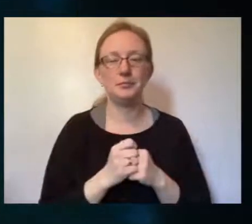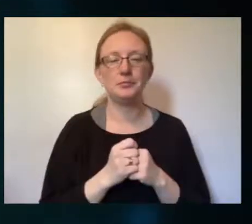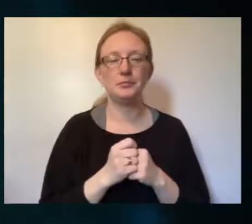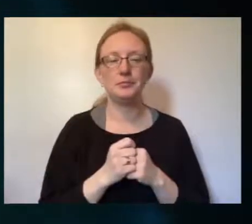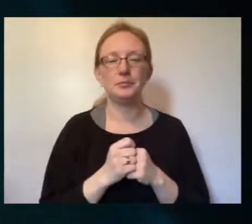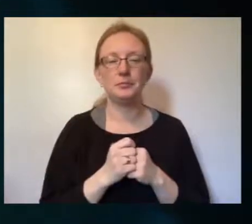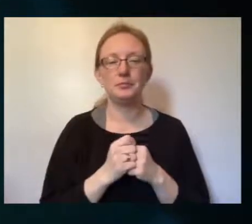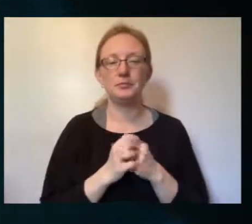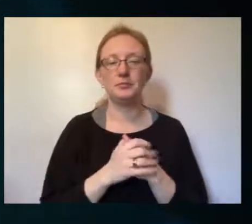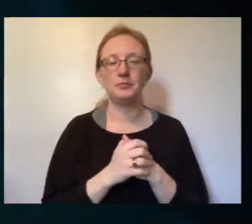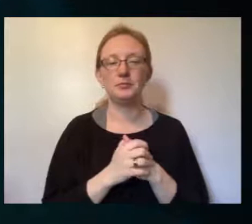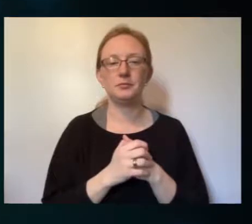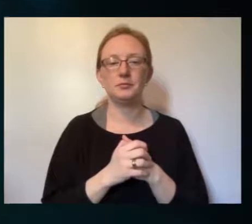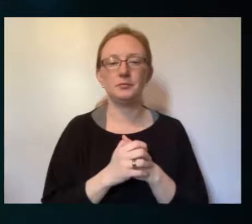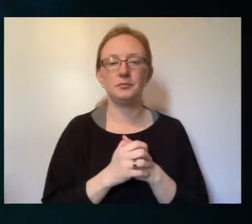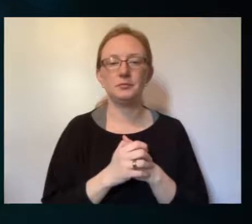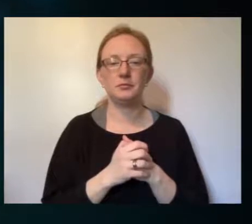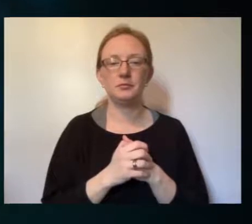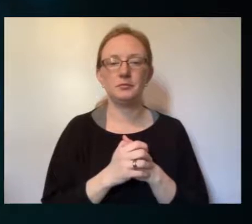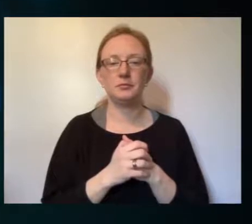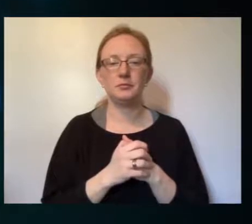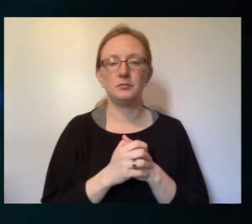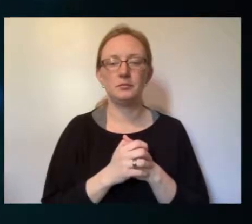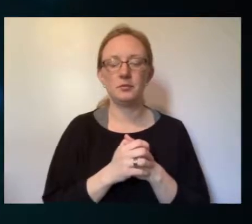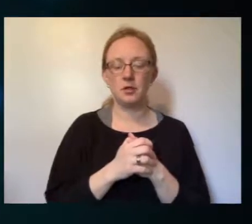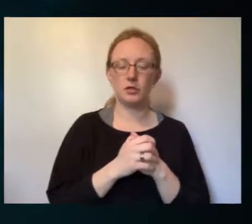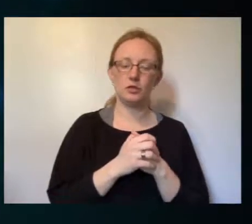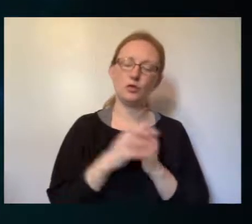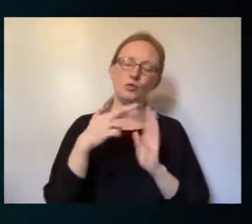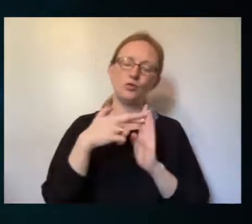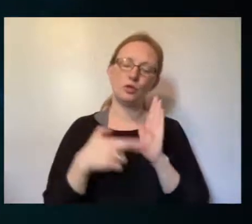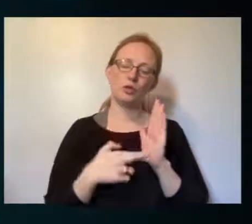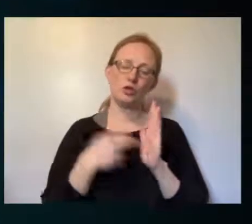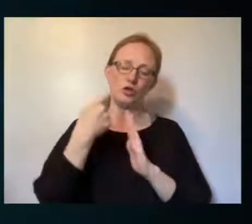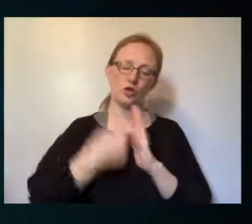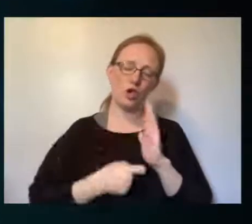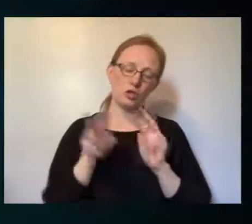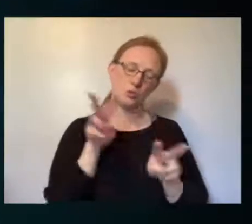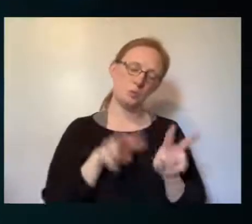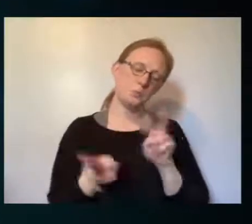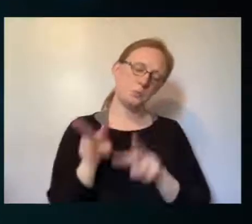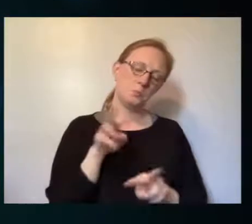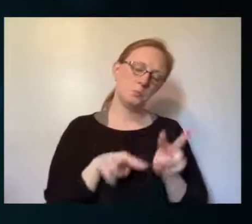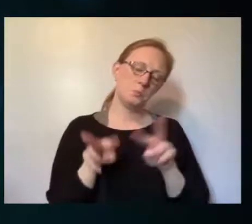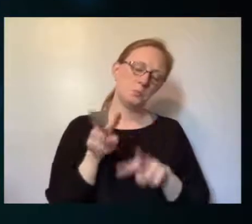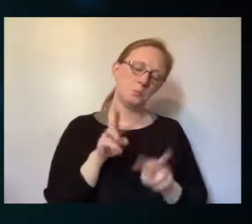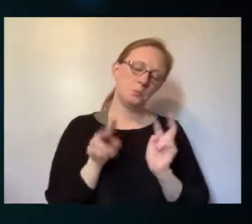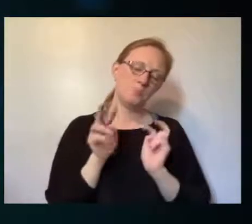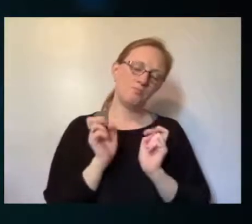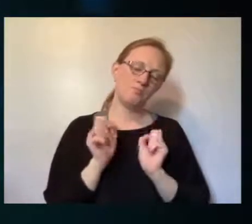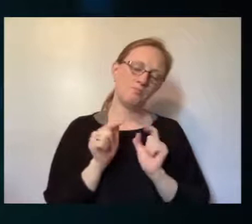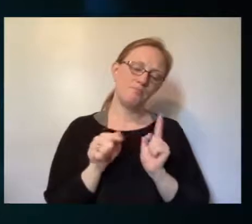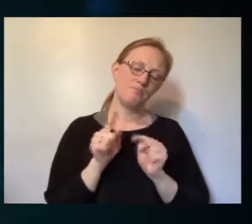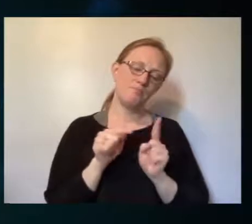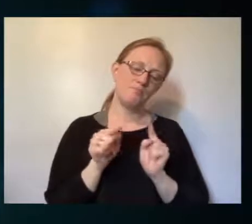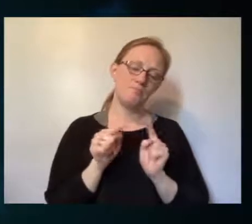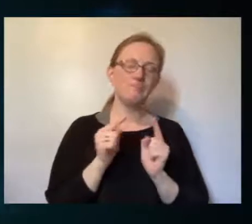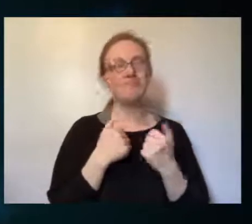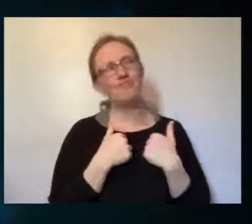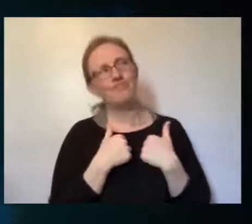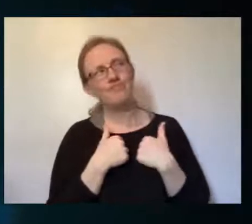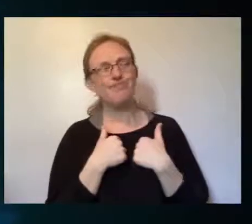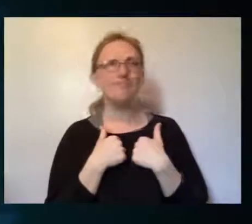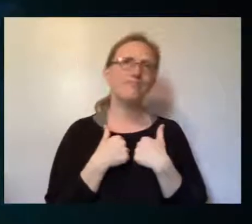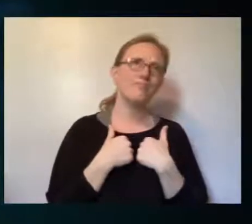So when we look at registration cost, we essentially try to make them in a way that we are not